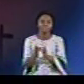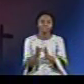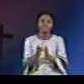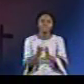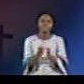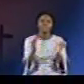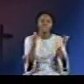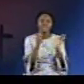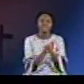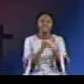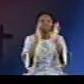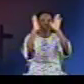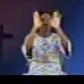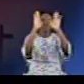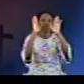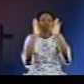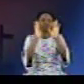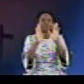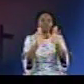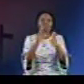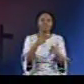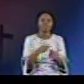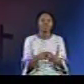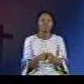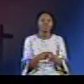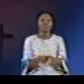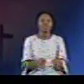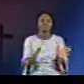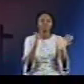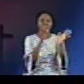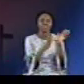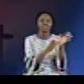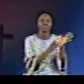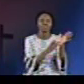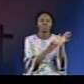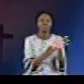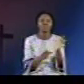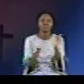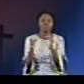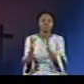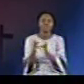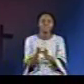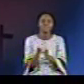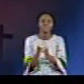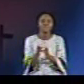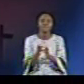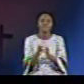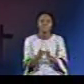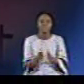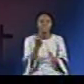Checking yourself because the power is still there. The power is still there.